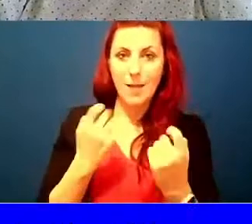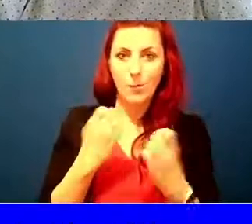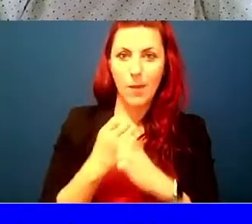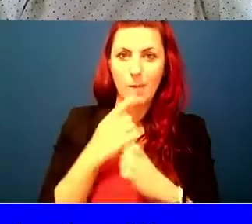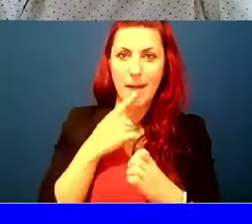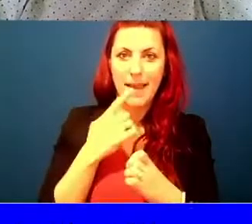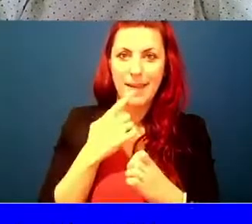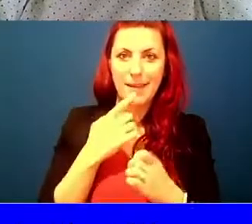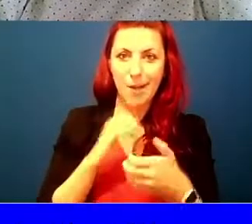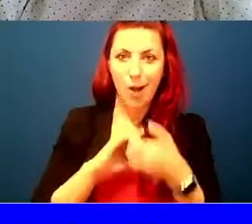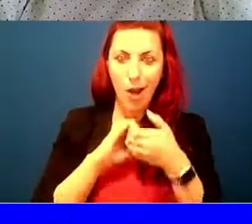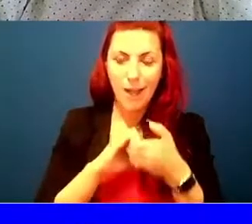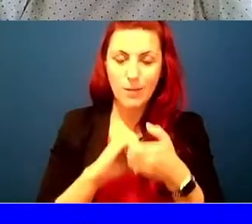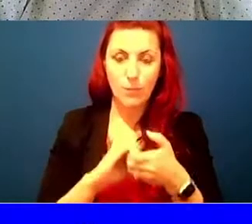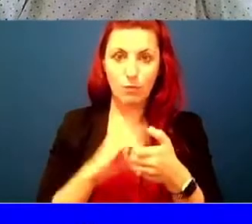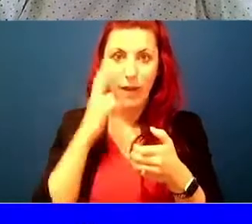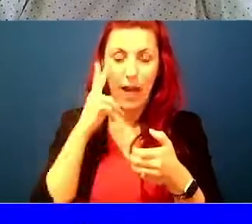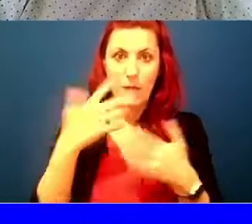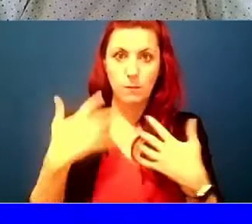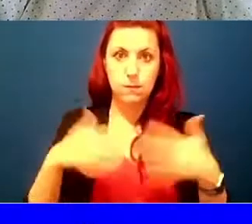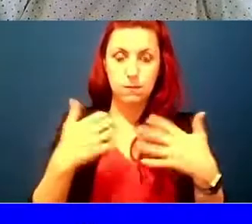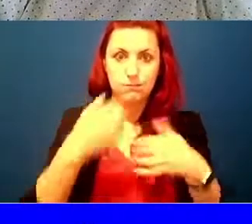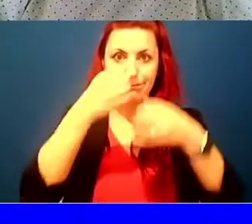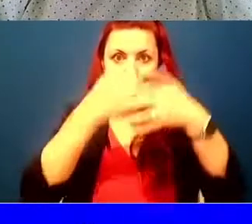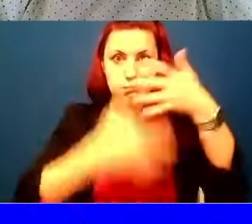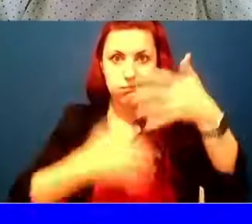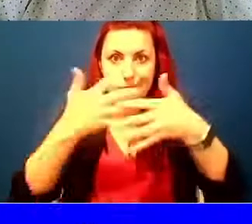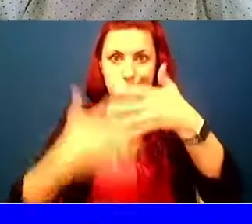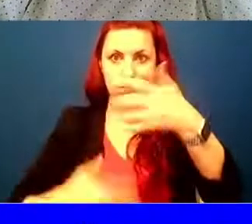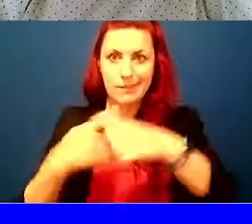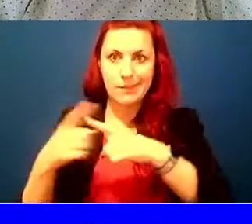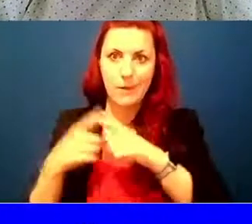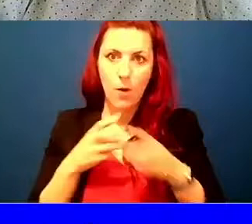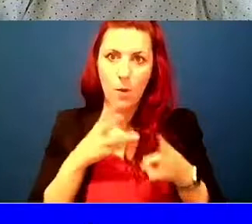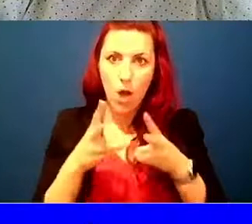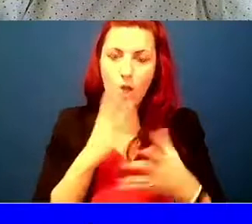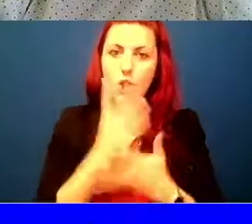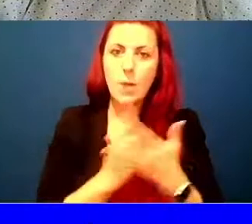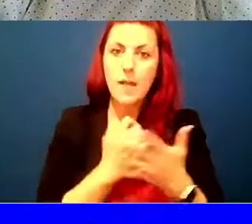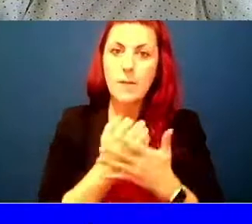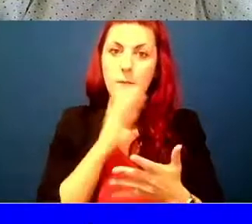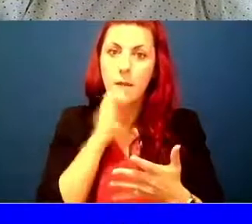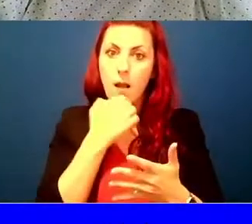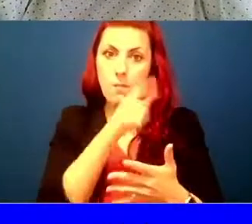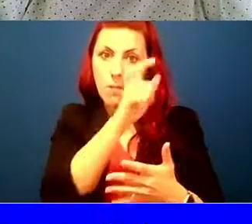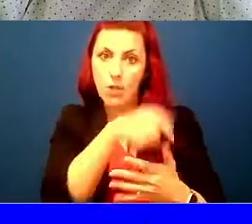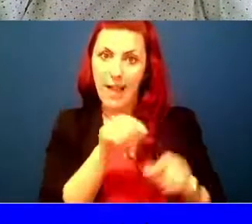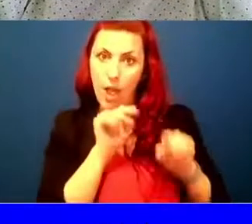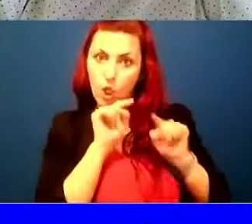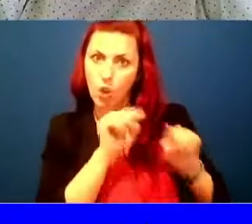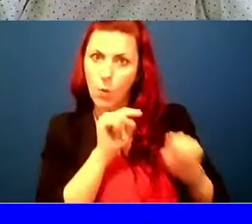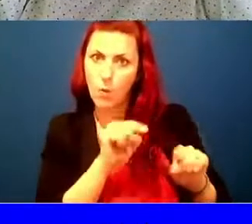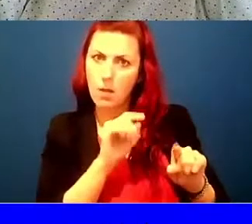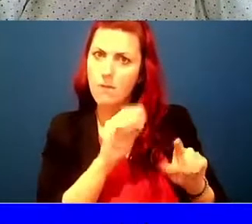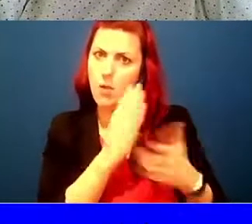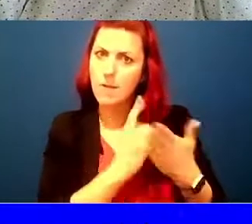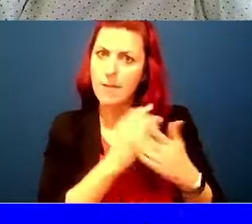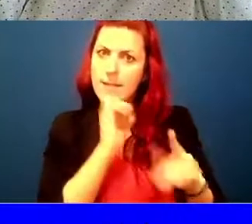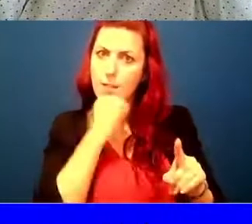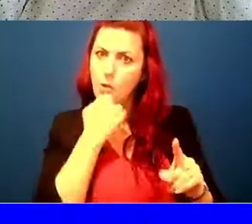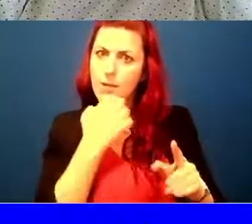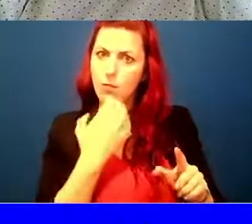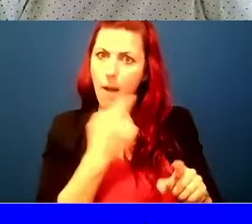we were quite taken aback by it ourselves. Some of it is around people who are accused of crime and quite serious crimes too.